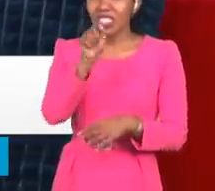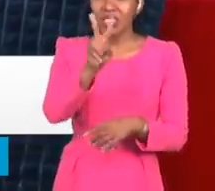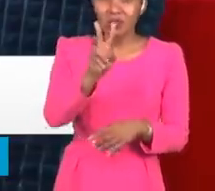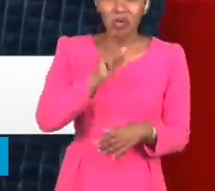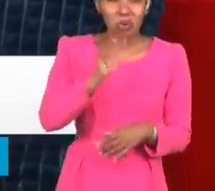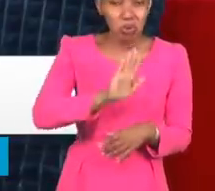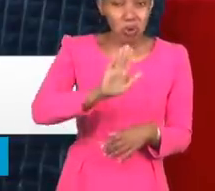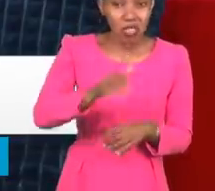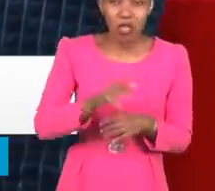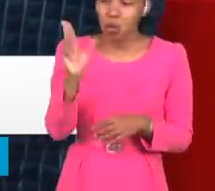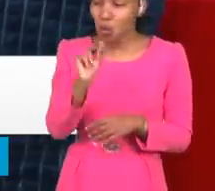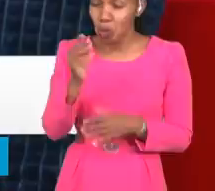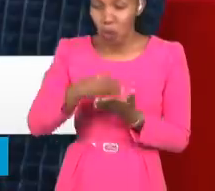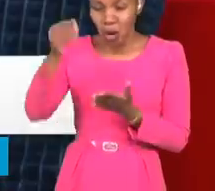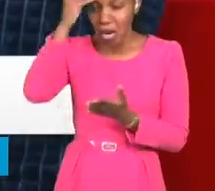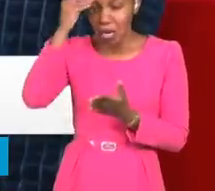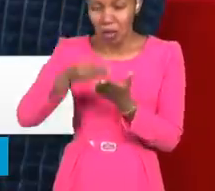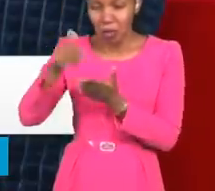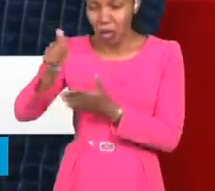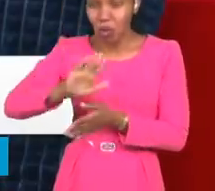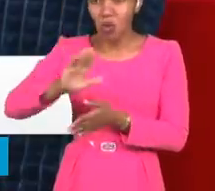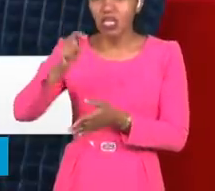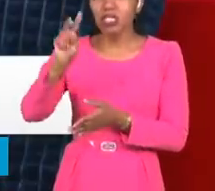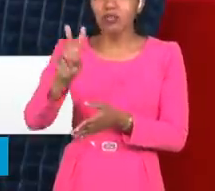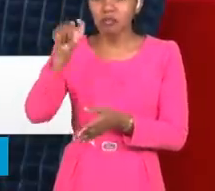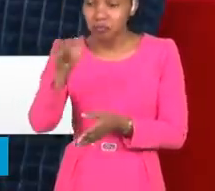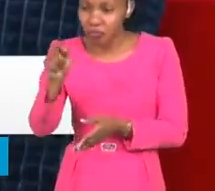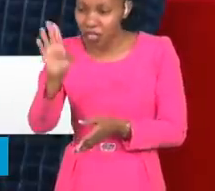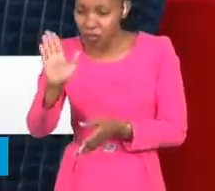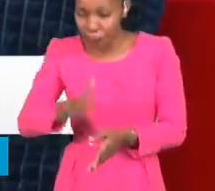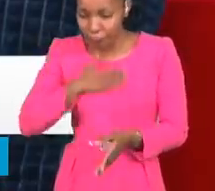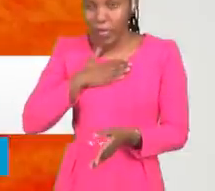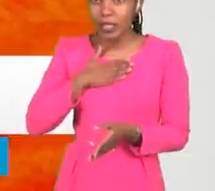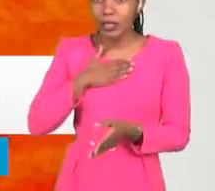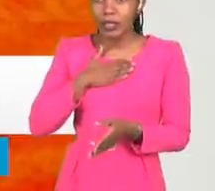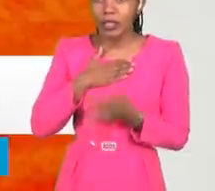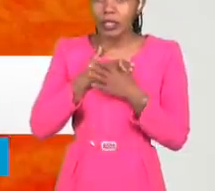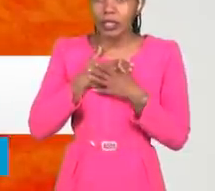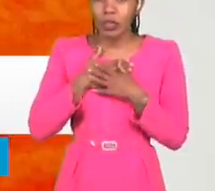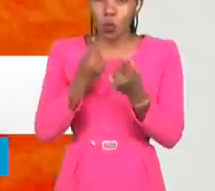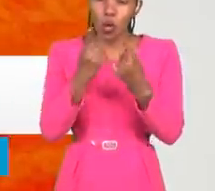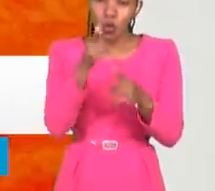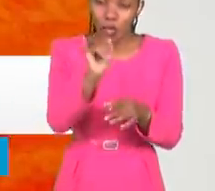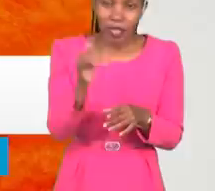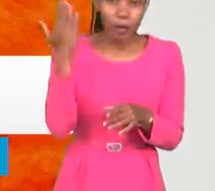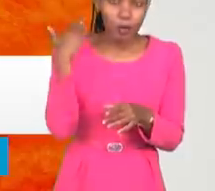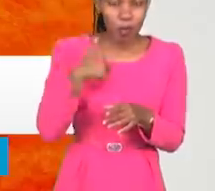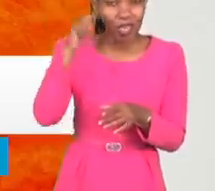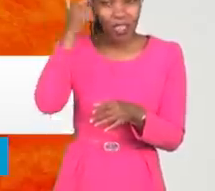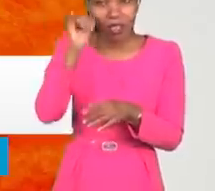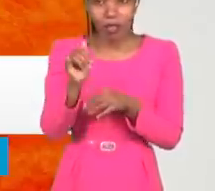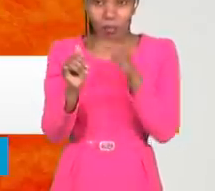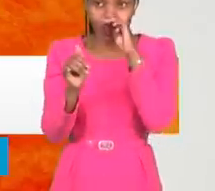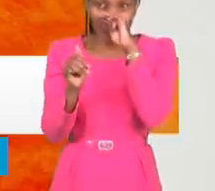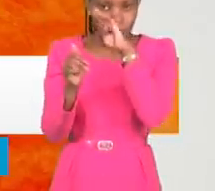yako. Mm-hmm. Soma ununue yako. Mm-hmm. Ini yangu kitoko utaniacha na hapa. That's what we used to be told. Yes. And I think it back